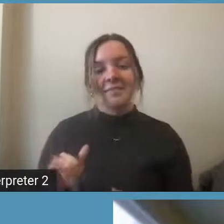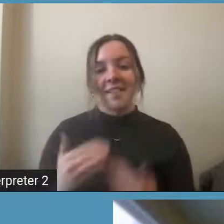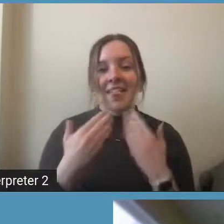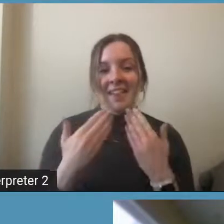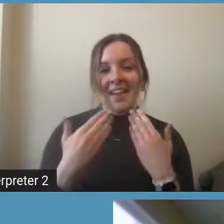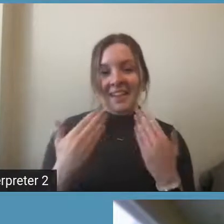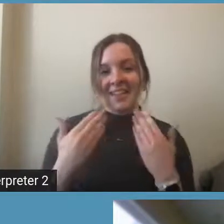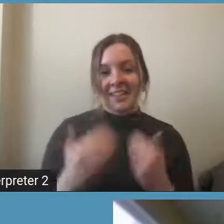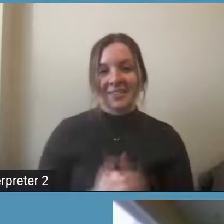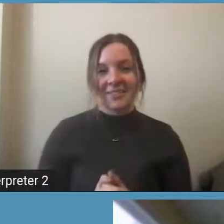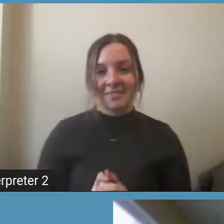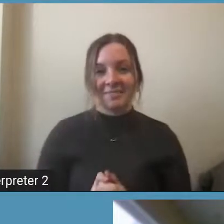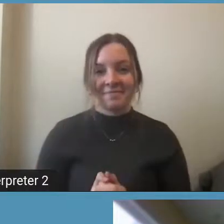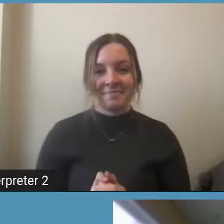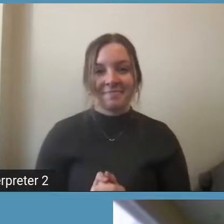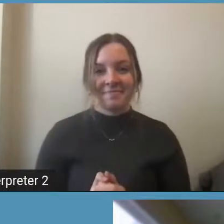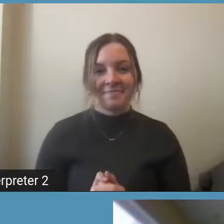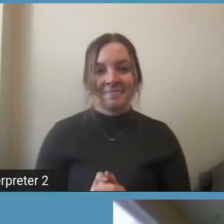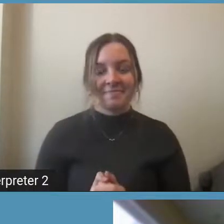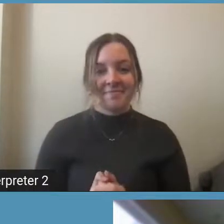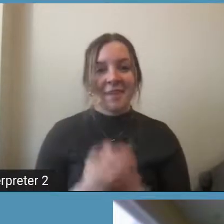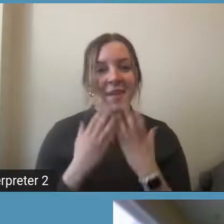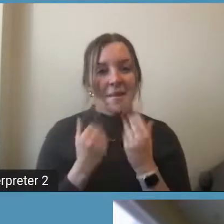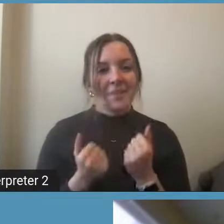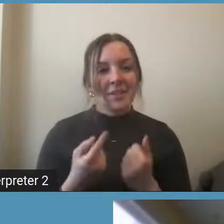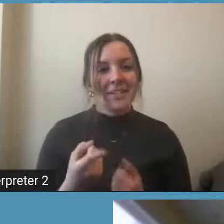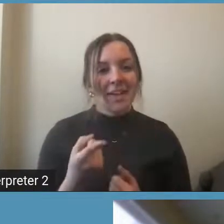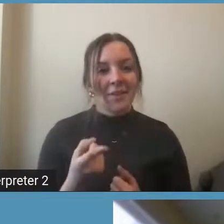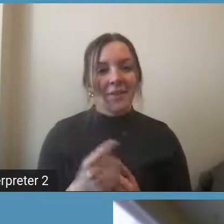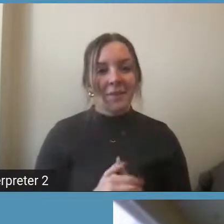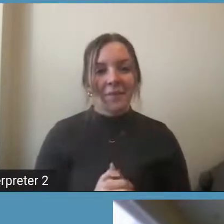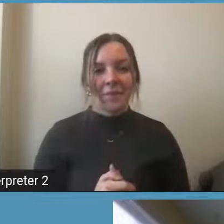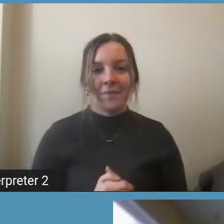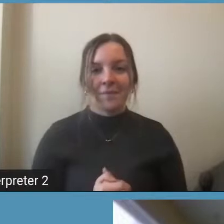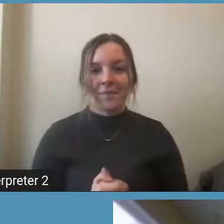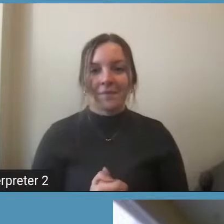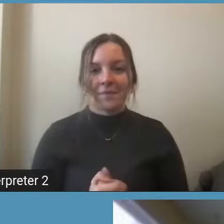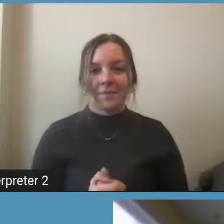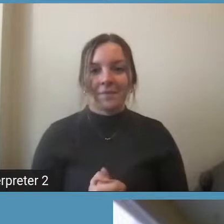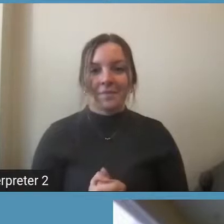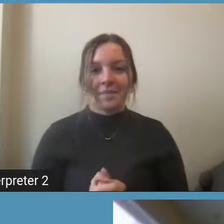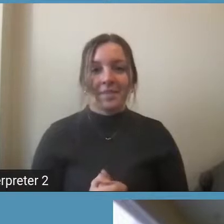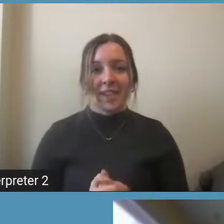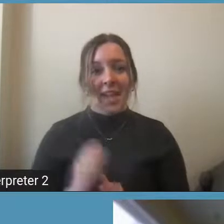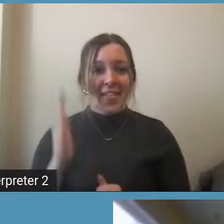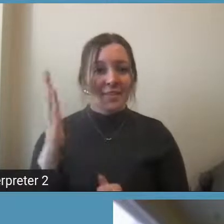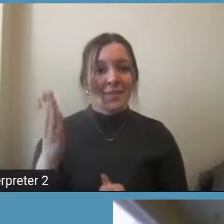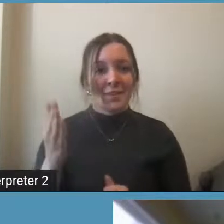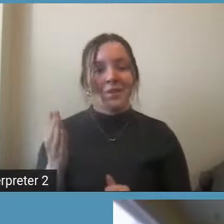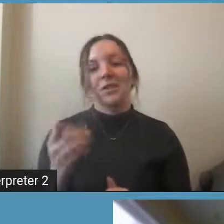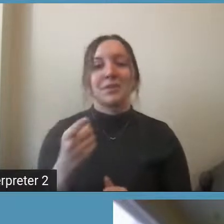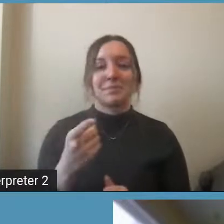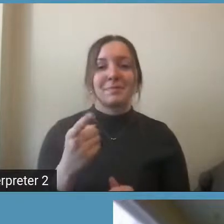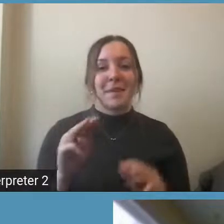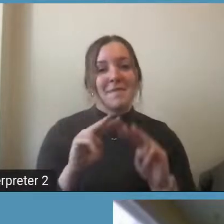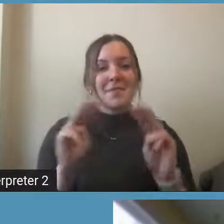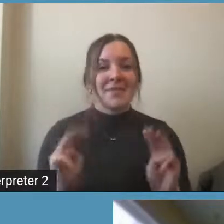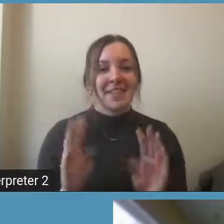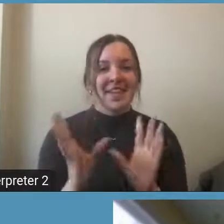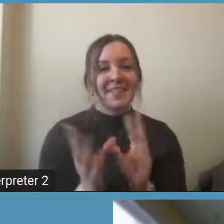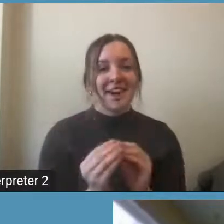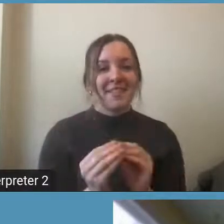Very, very stimulating. And, like I said, I'm sure we'll see you at a Museum Association conference somewhere in the